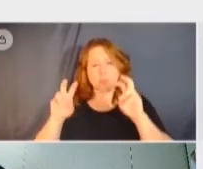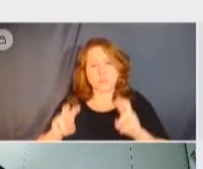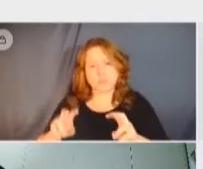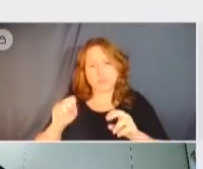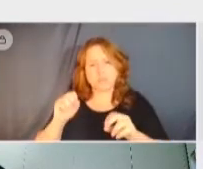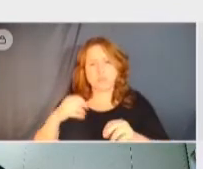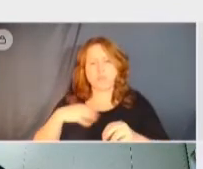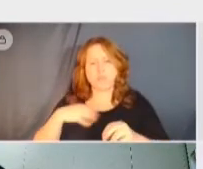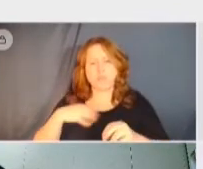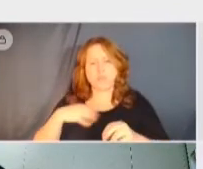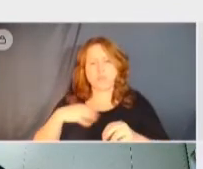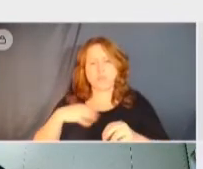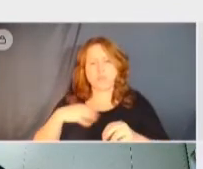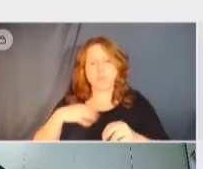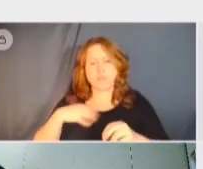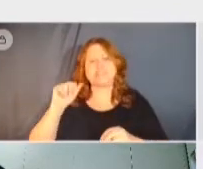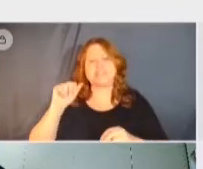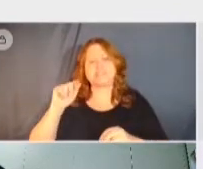Any questions?